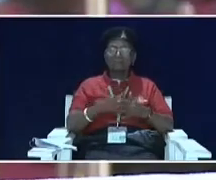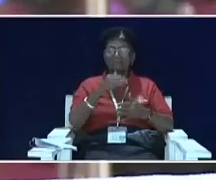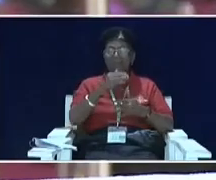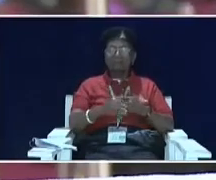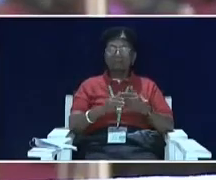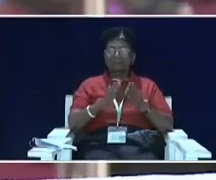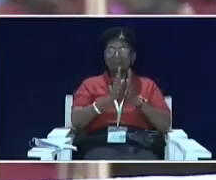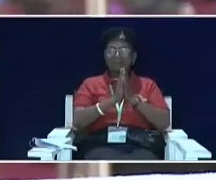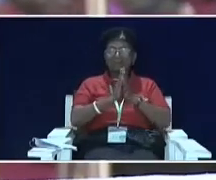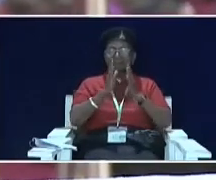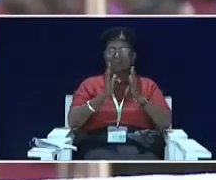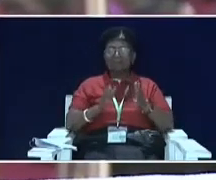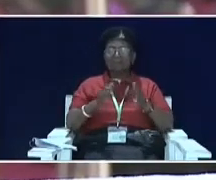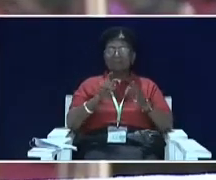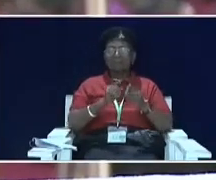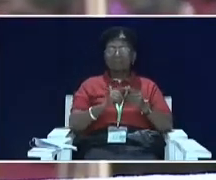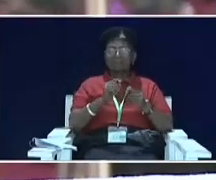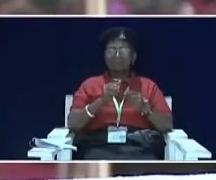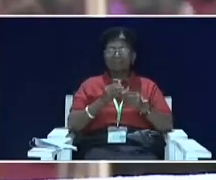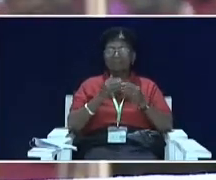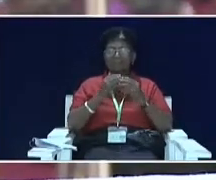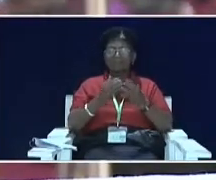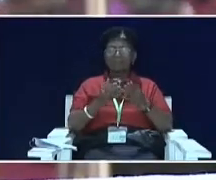Oh, thank you, Father.